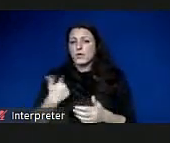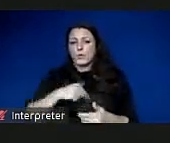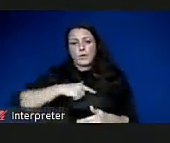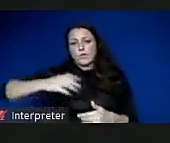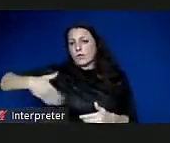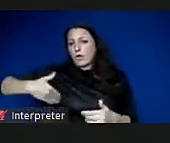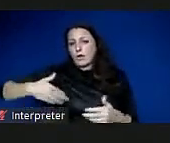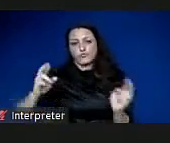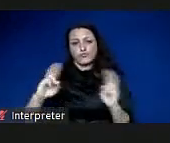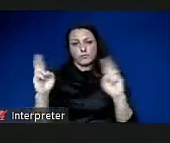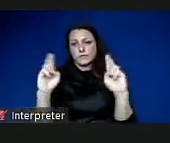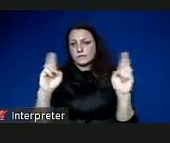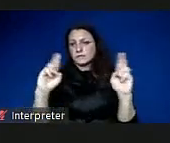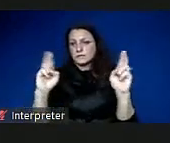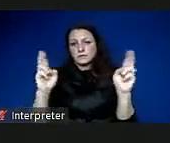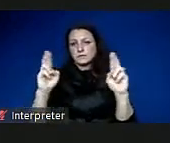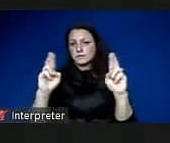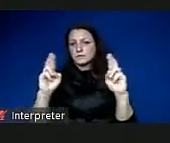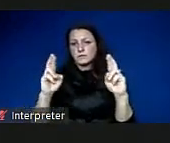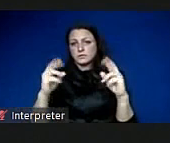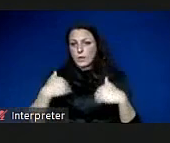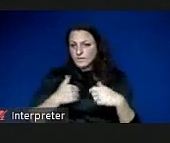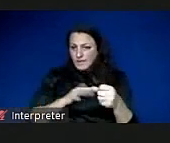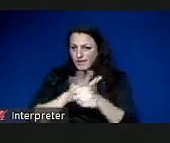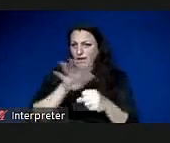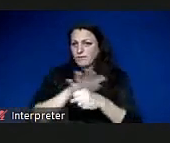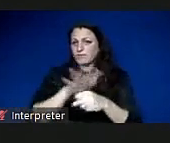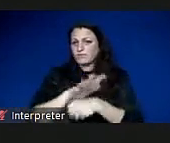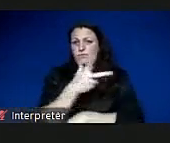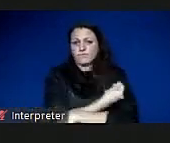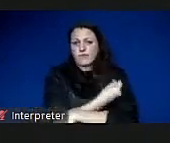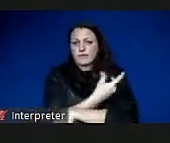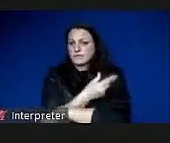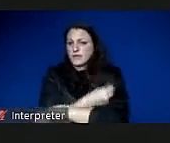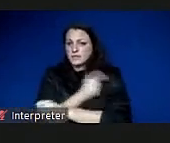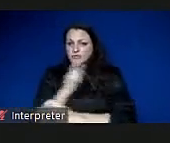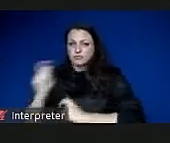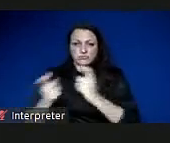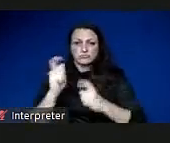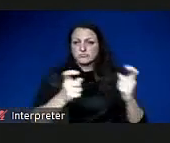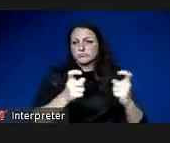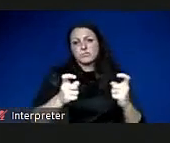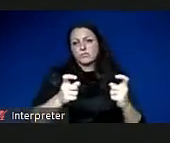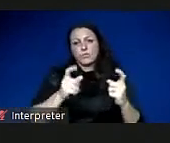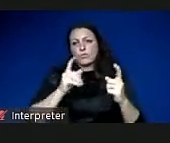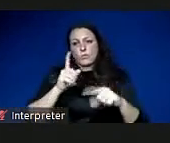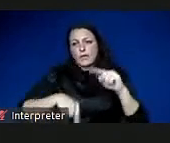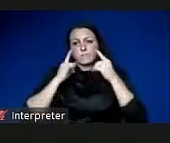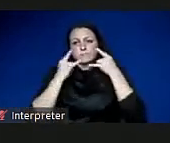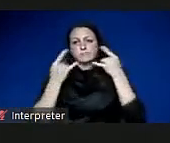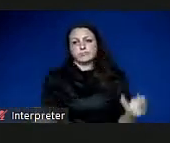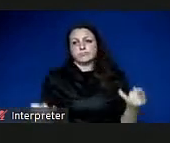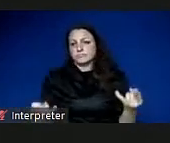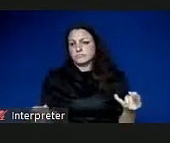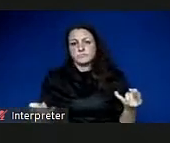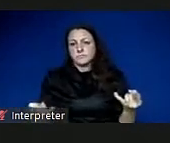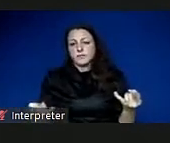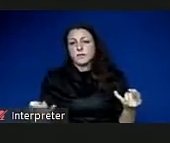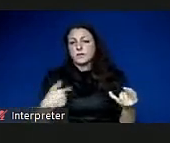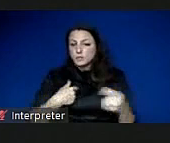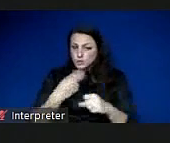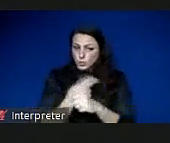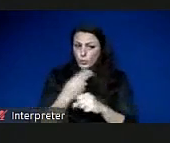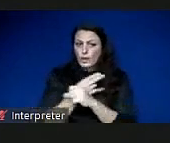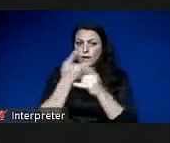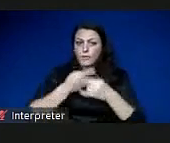yet where we have enough vaccination done that we can let our guard down. And so the simple act of wearing a mask